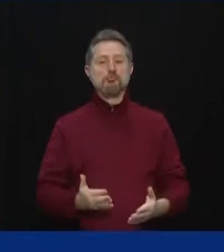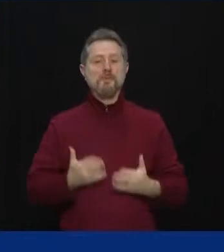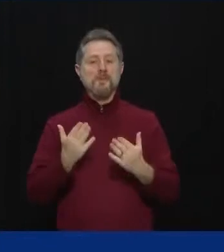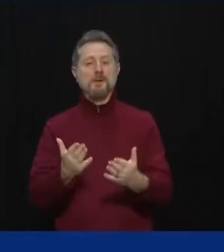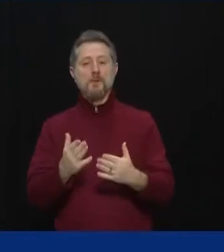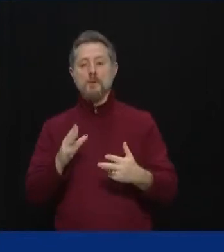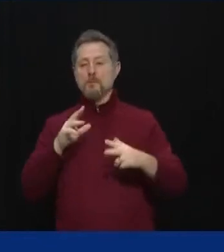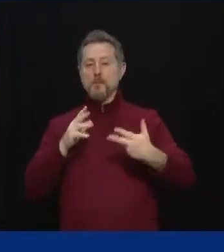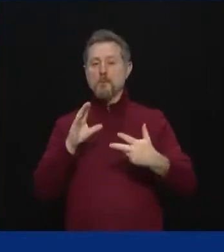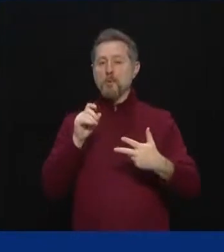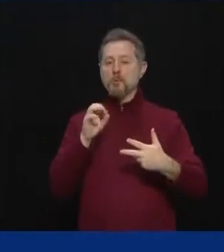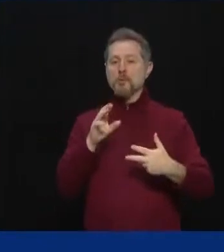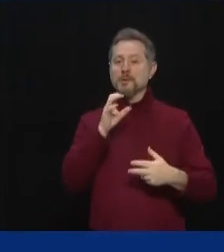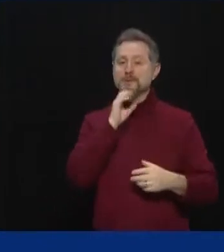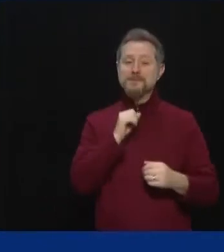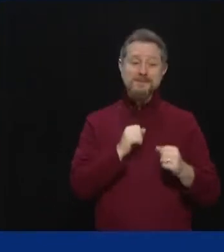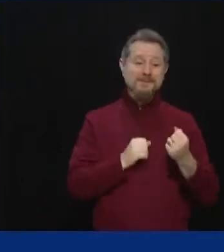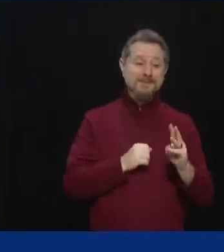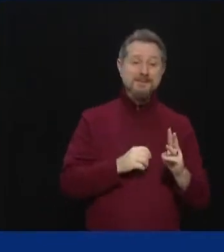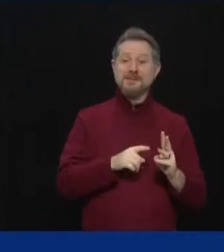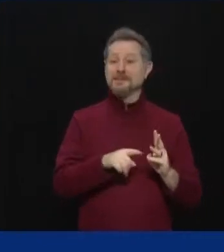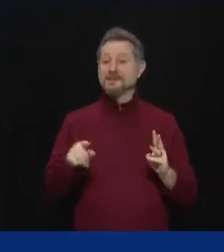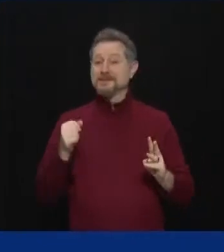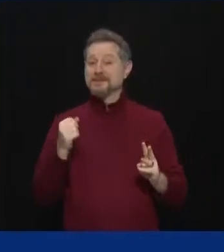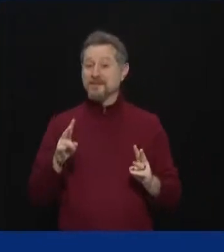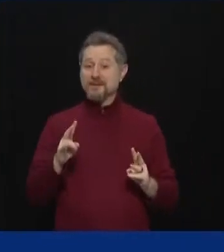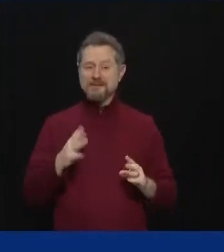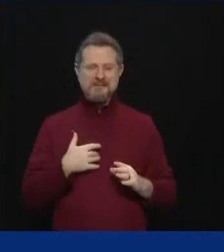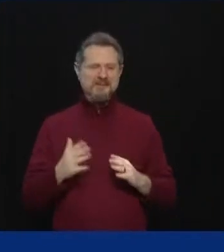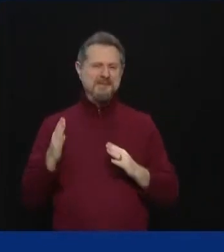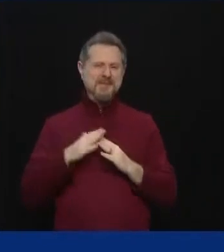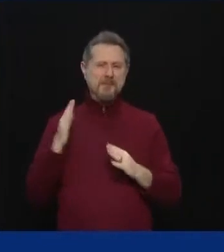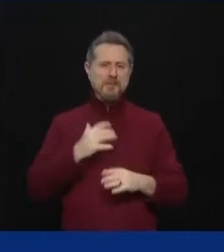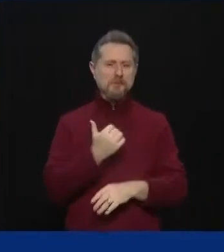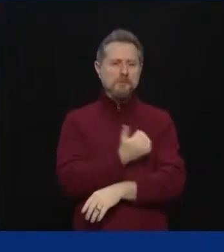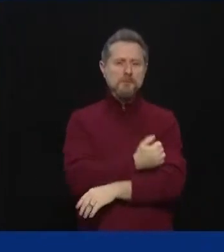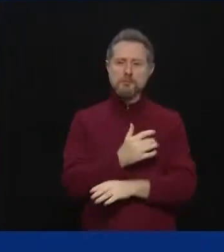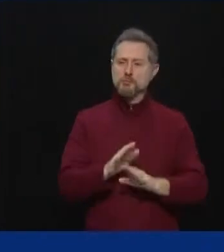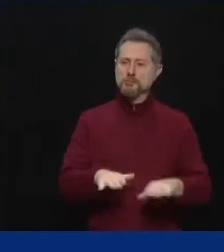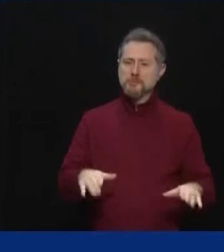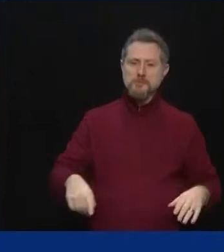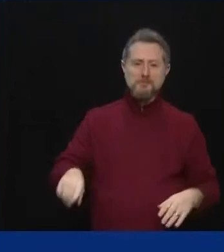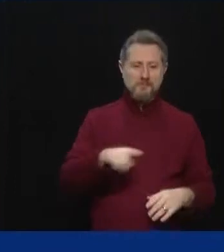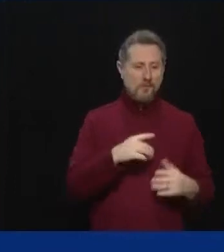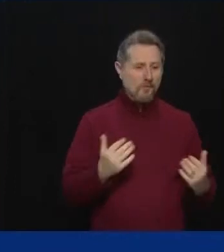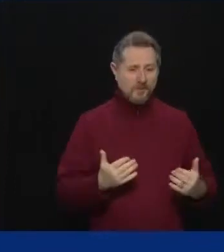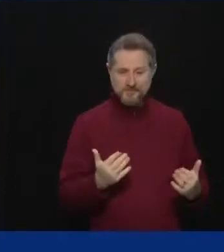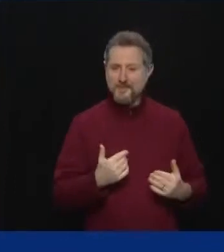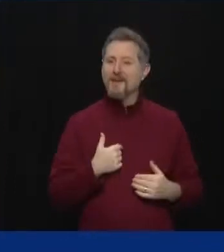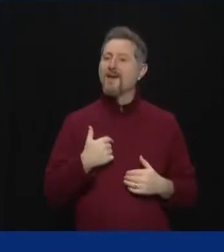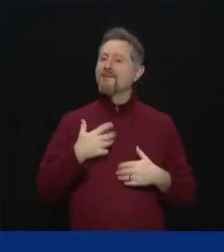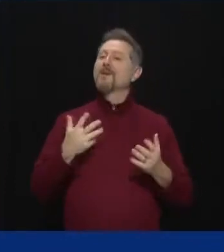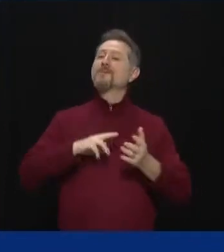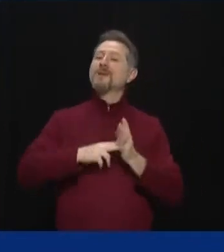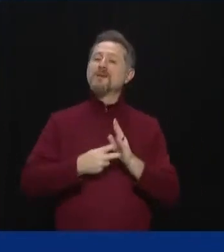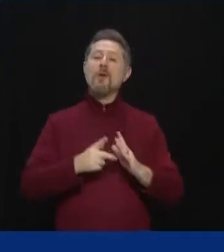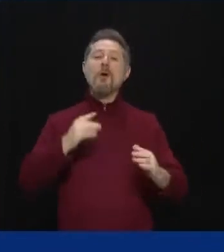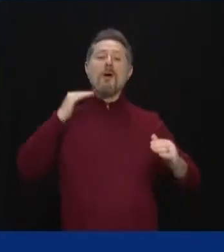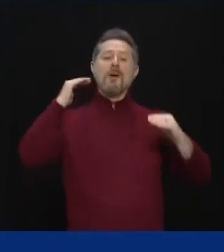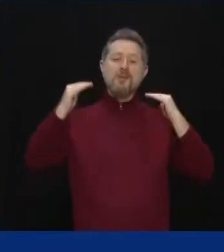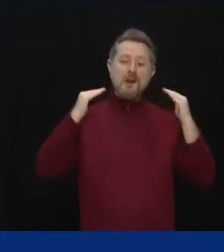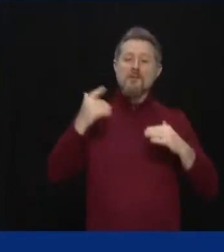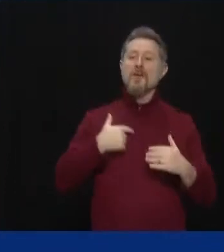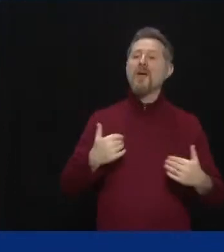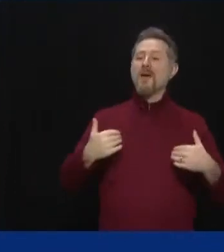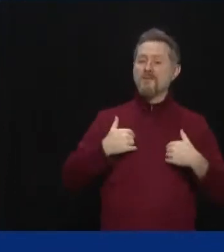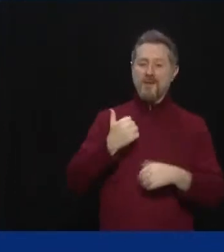16 and 17-year-olds. The best protection that children have is that every adult around them is fully